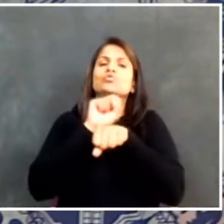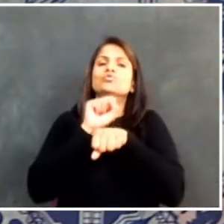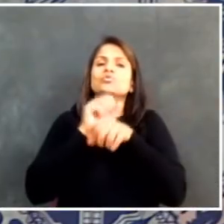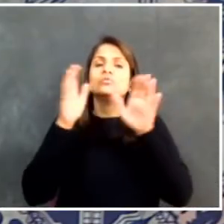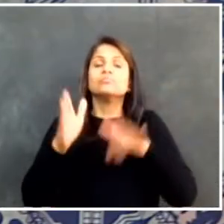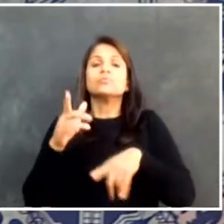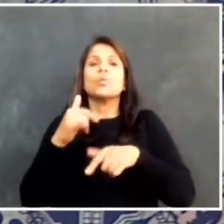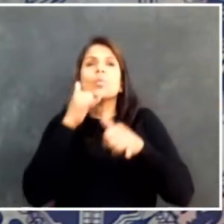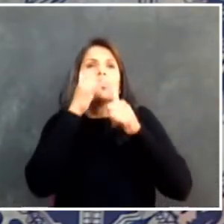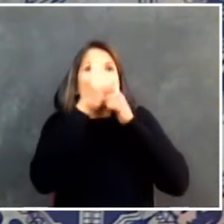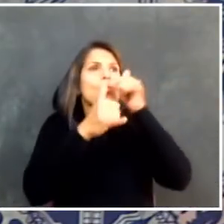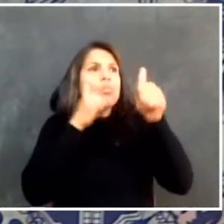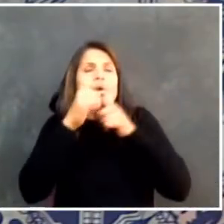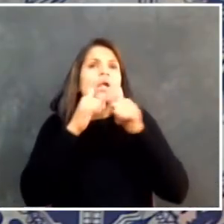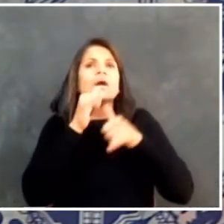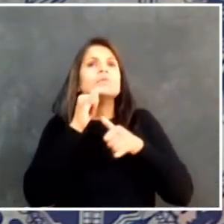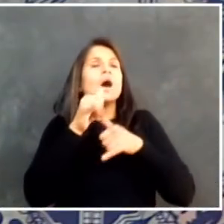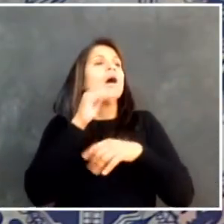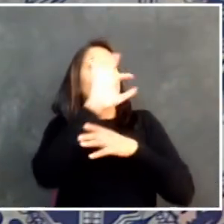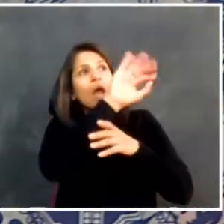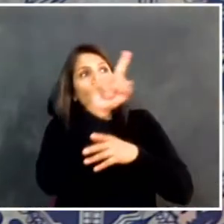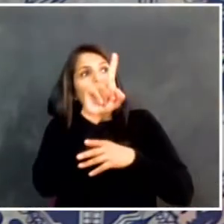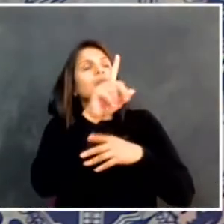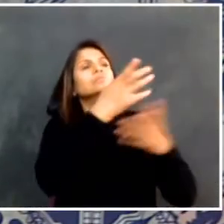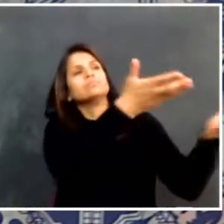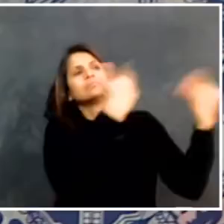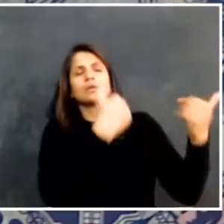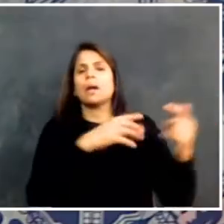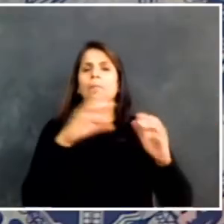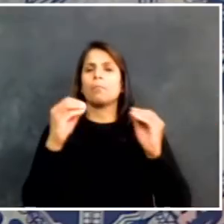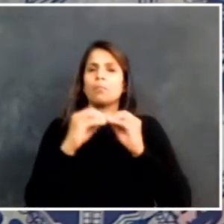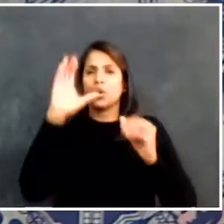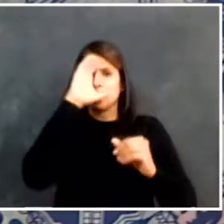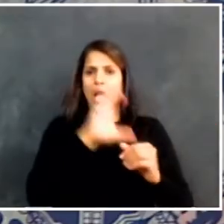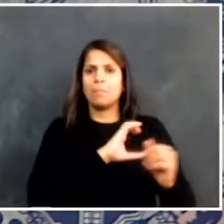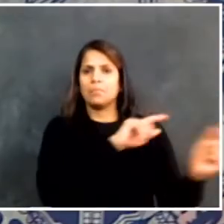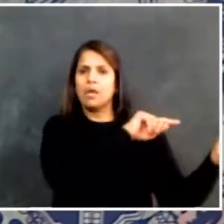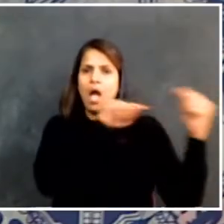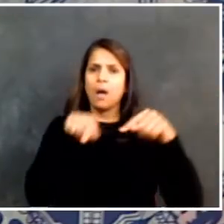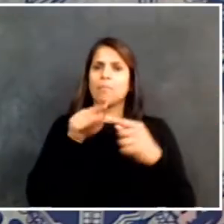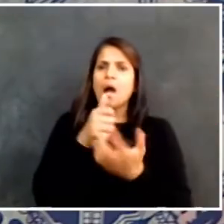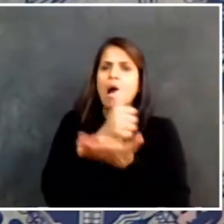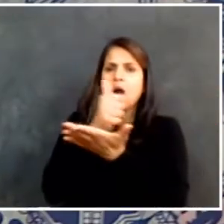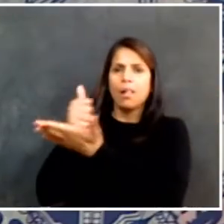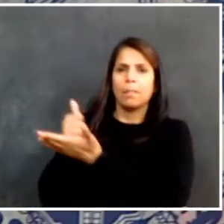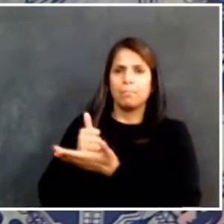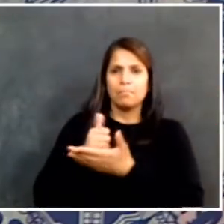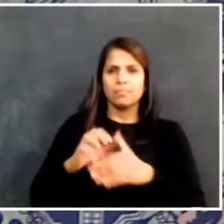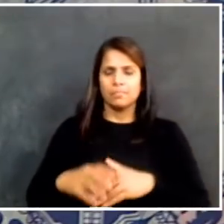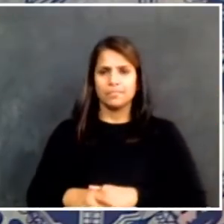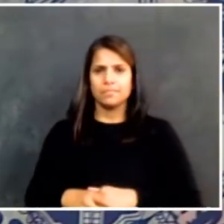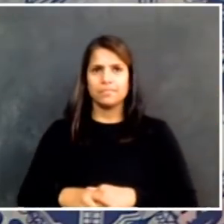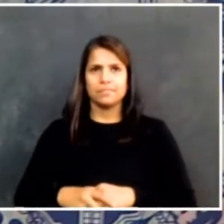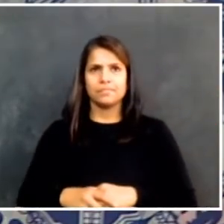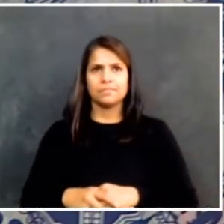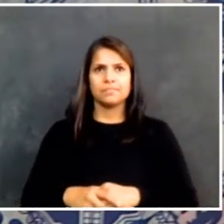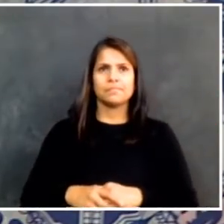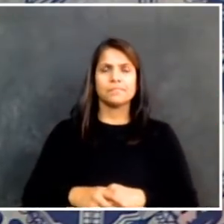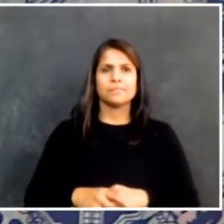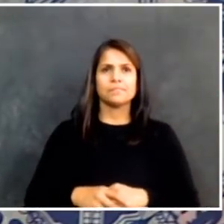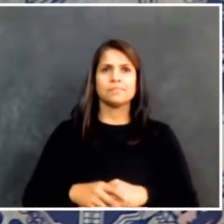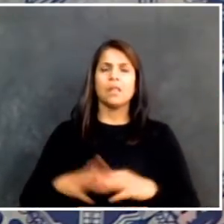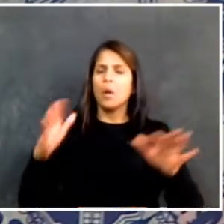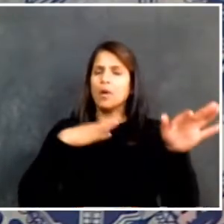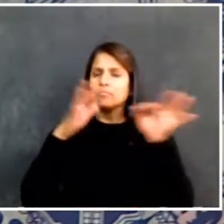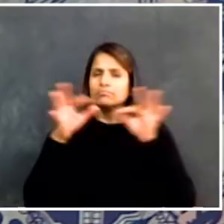under neighborhood policing, they can reach out to them directly. But we have to be clear. This is another one of the things we have to do to protect